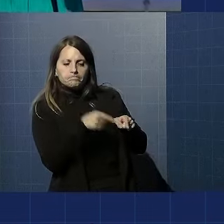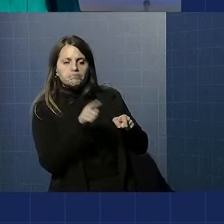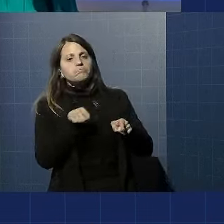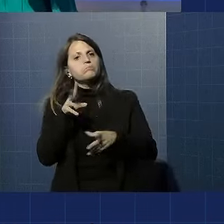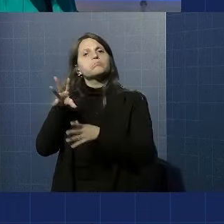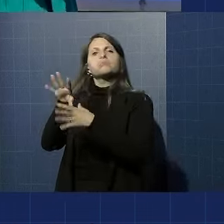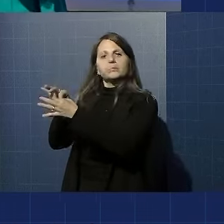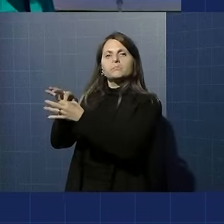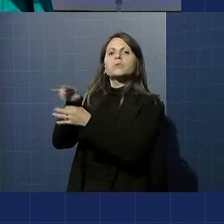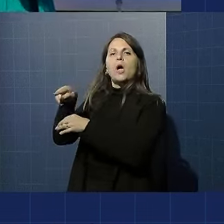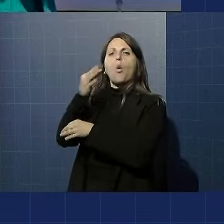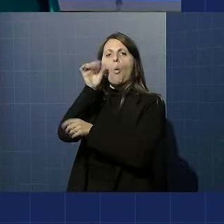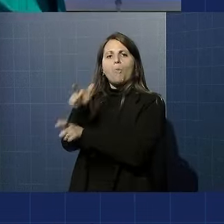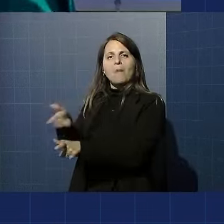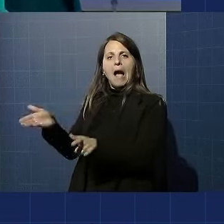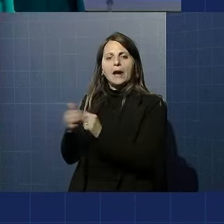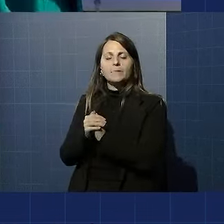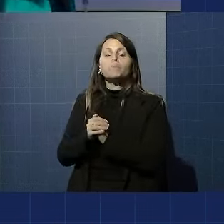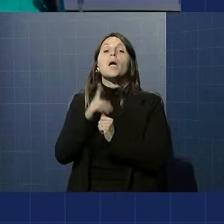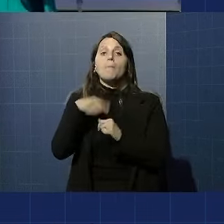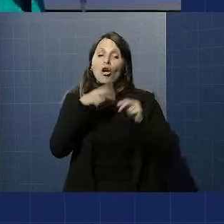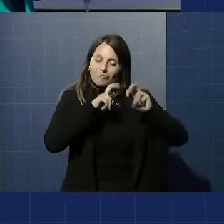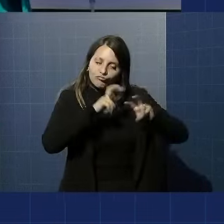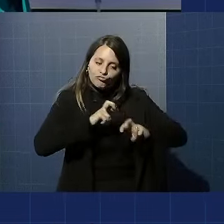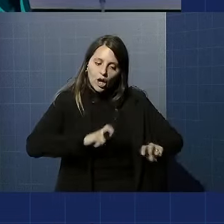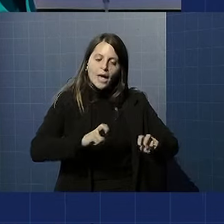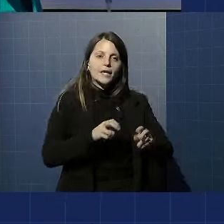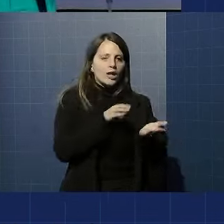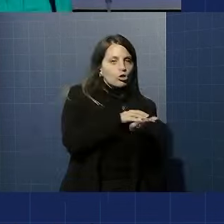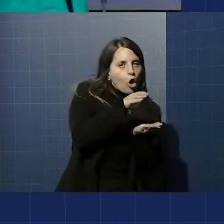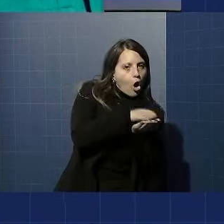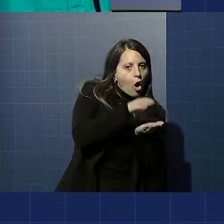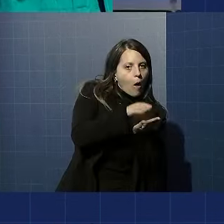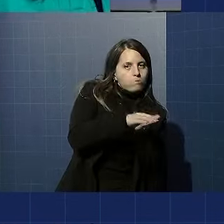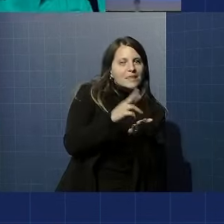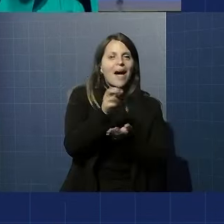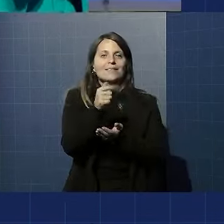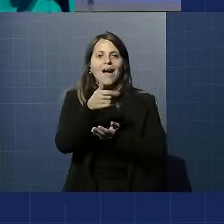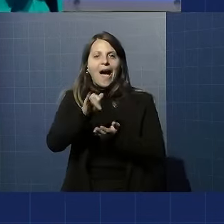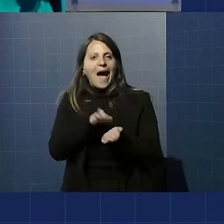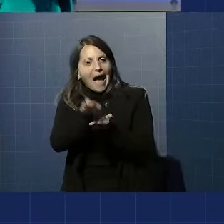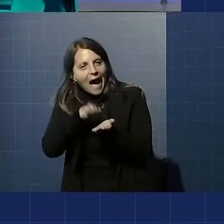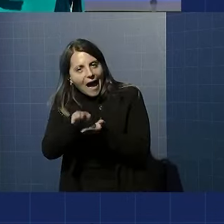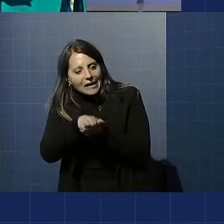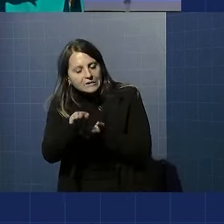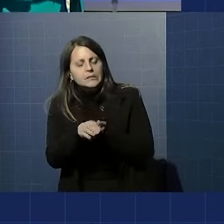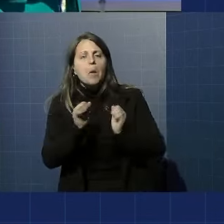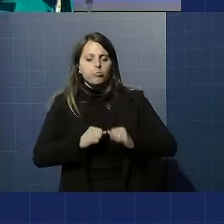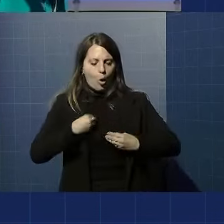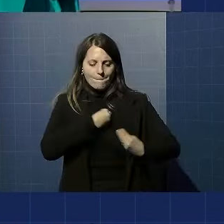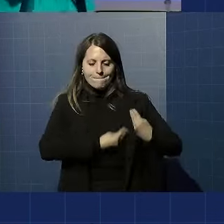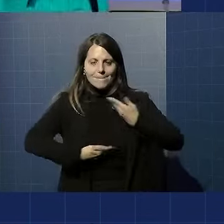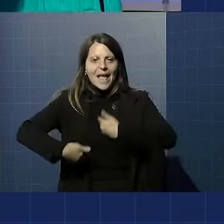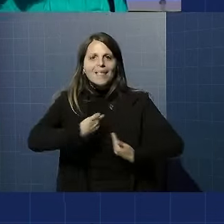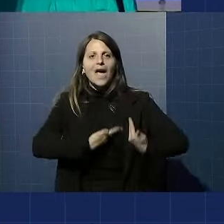rats, that we can introduce this lower metabolism, this torpor as we call it, also in animals